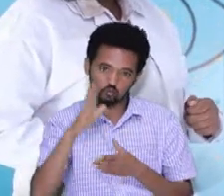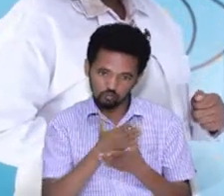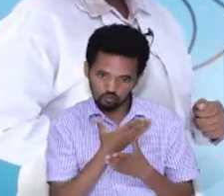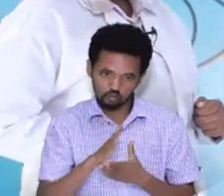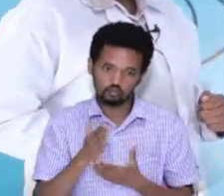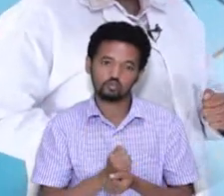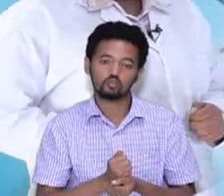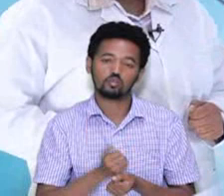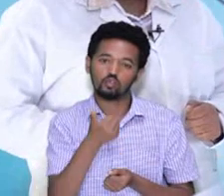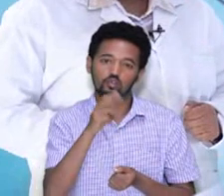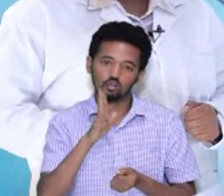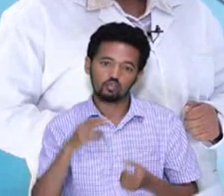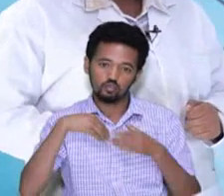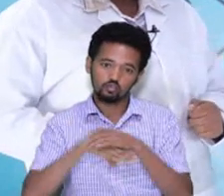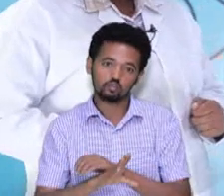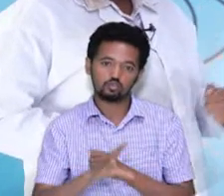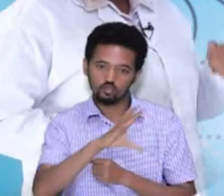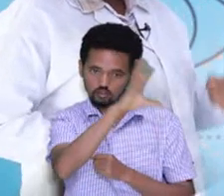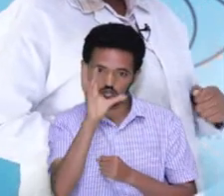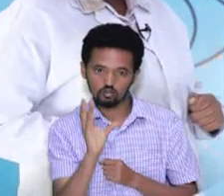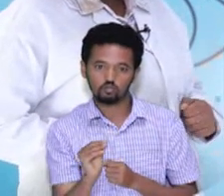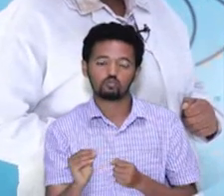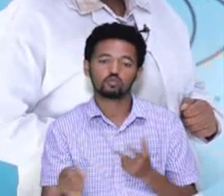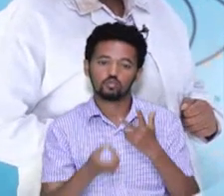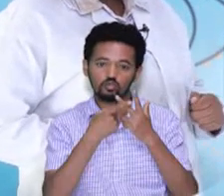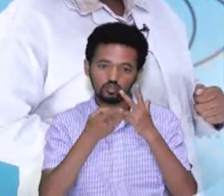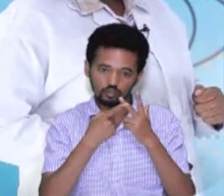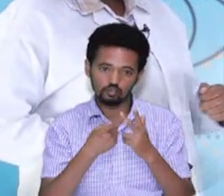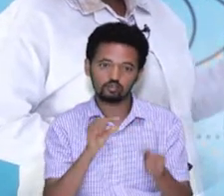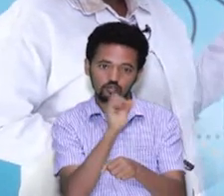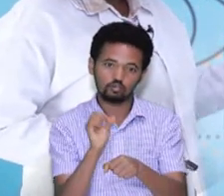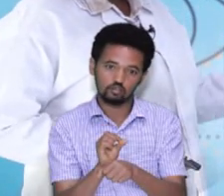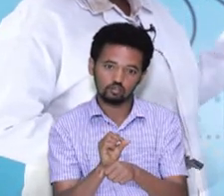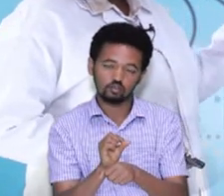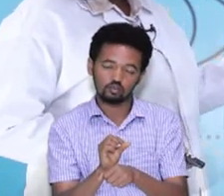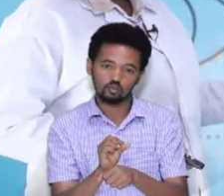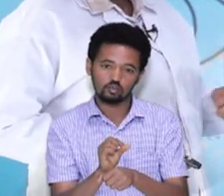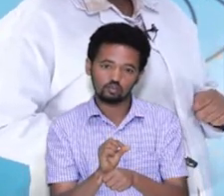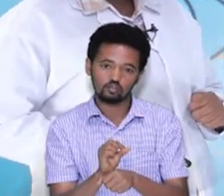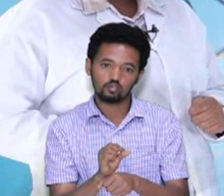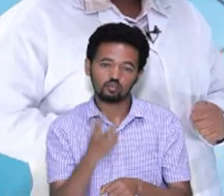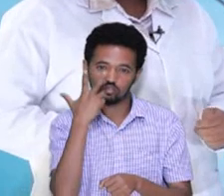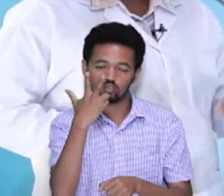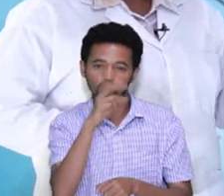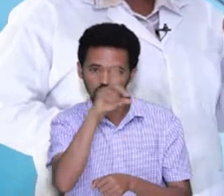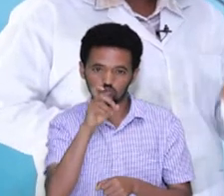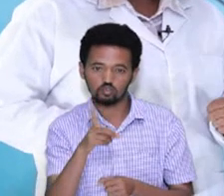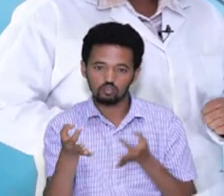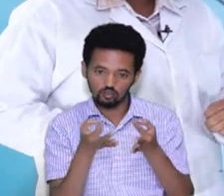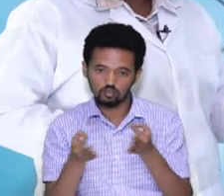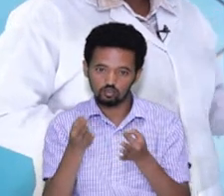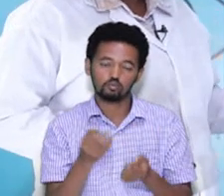the Pelagic Era in Africa? The third activity, the third question, identify